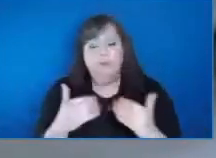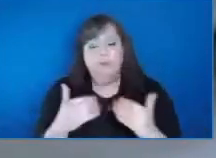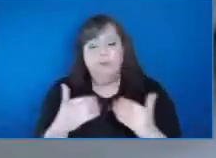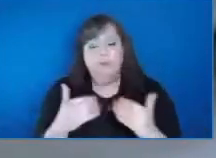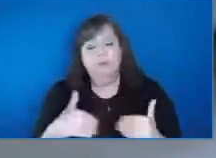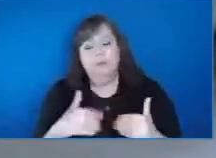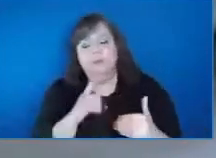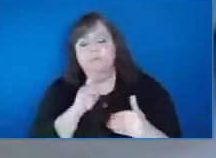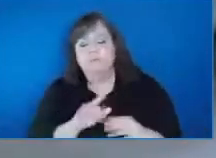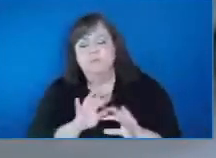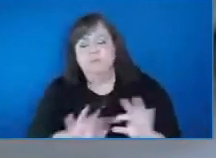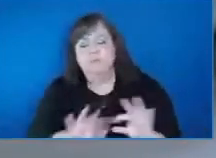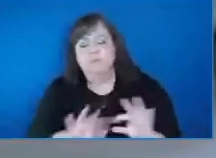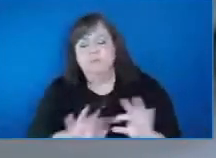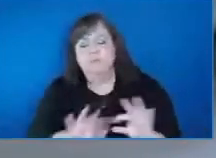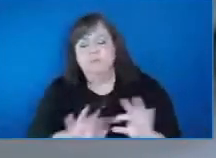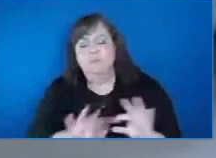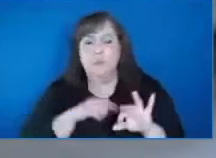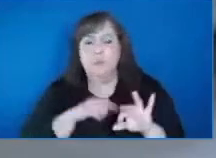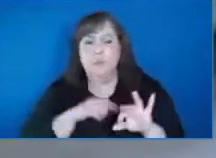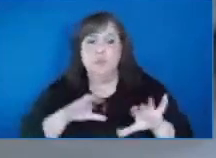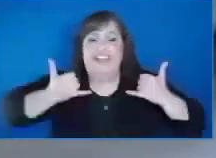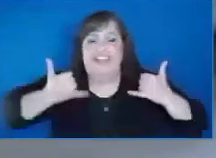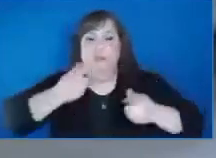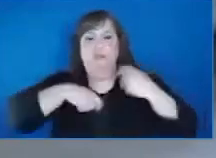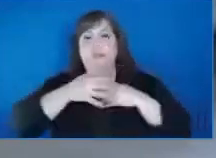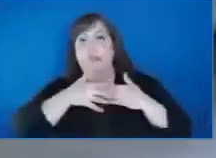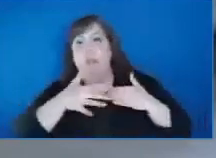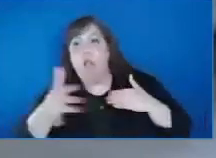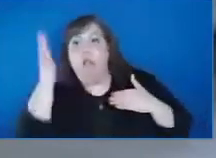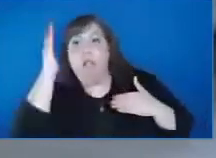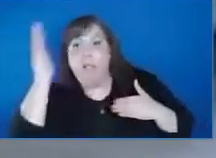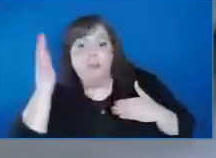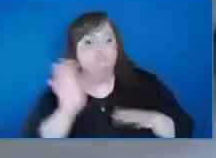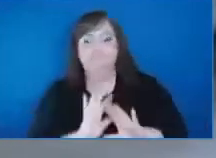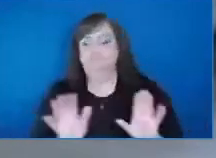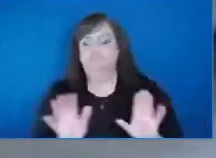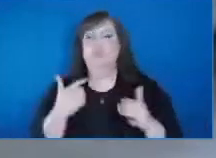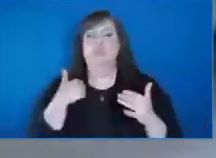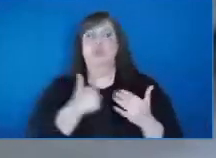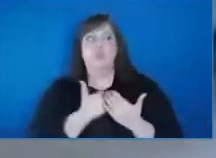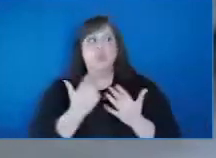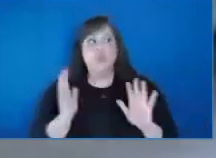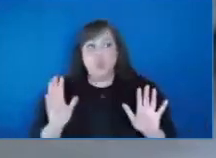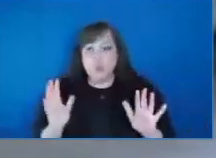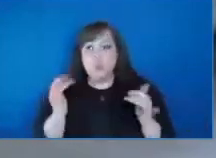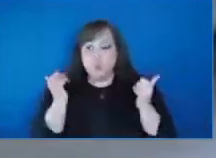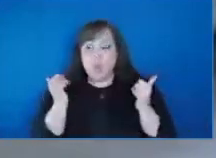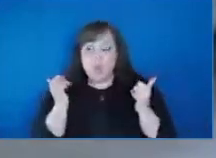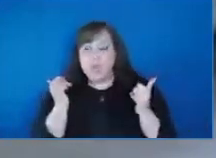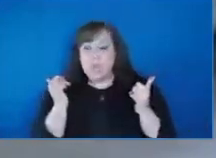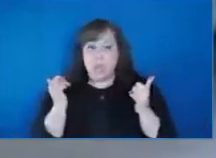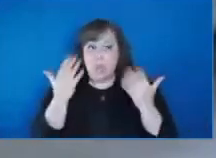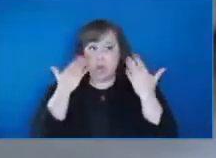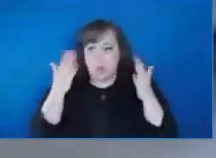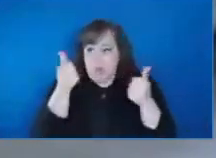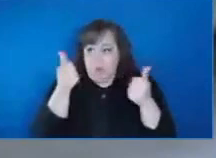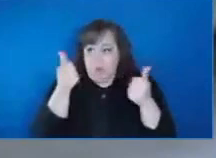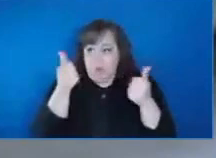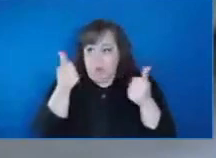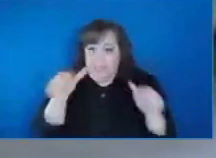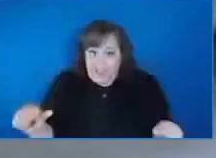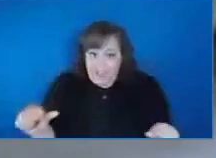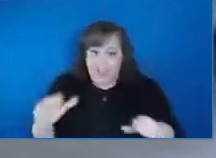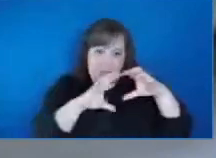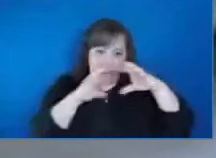now, mm-hmm. when we are in a point where we don't know of any asteroids that are potentially dangerous right now, that are a significant